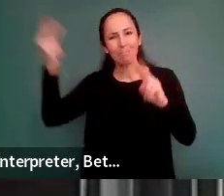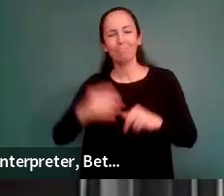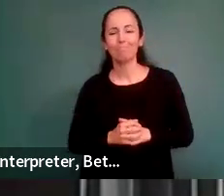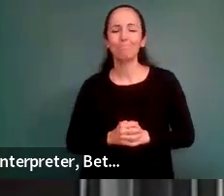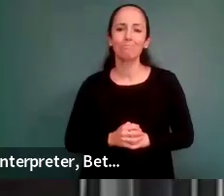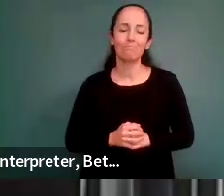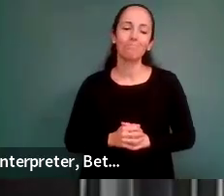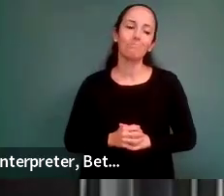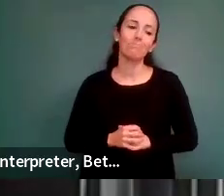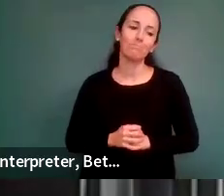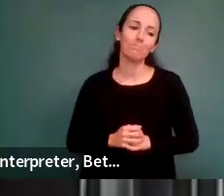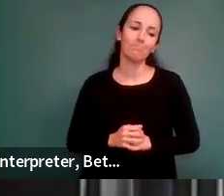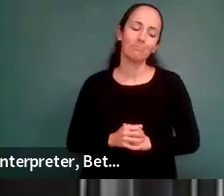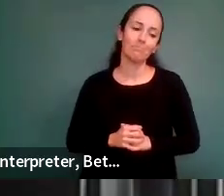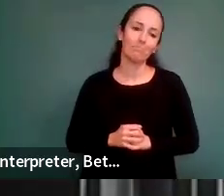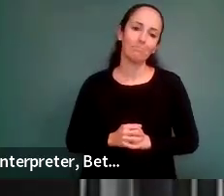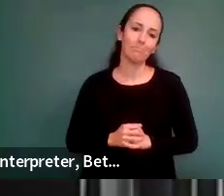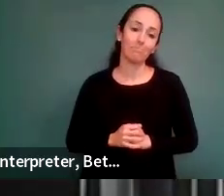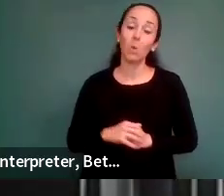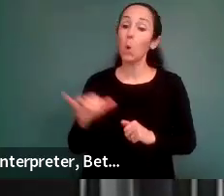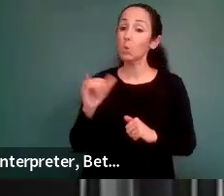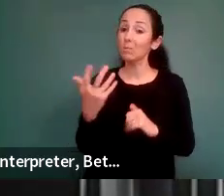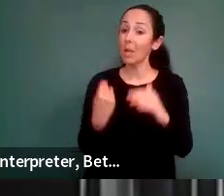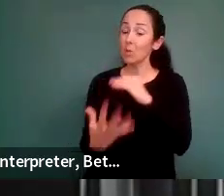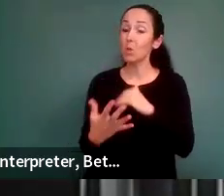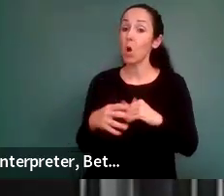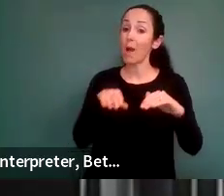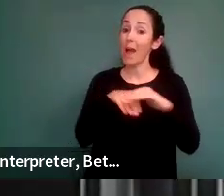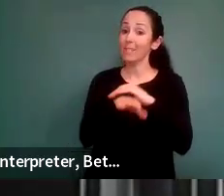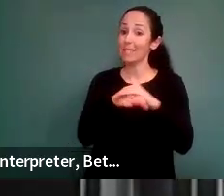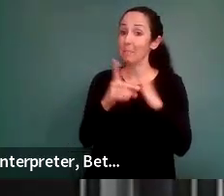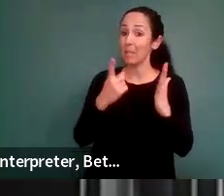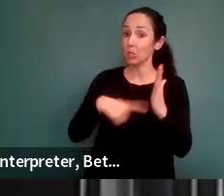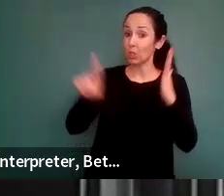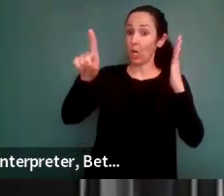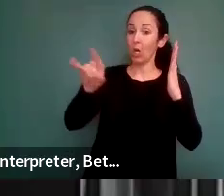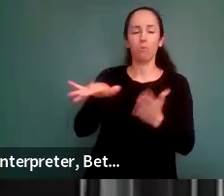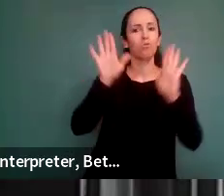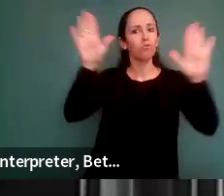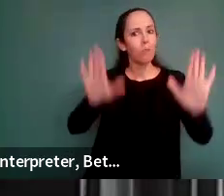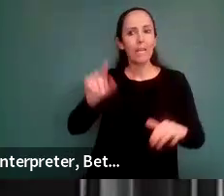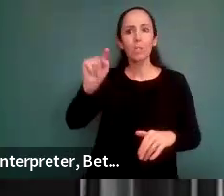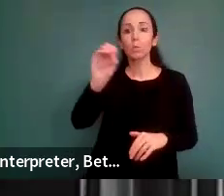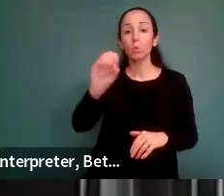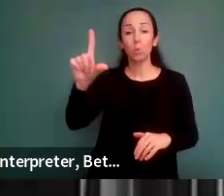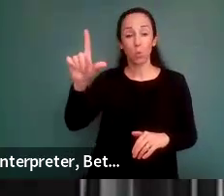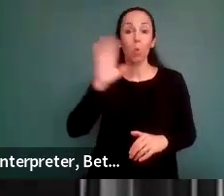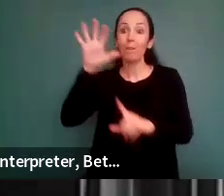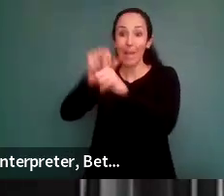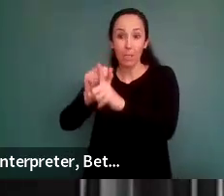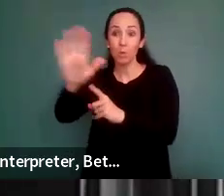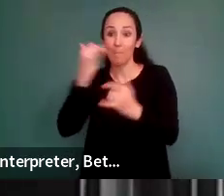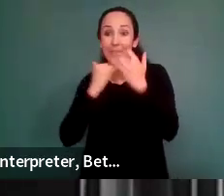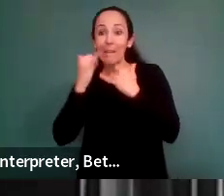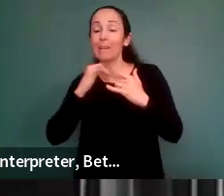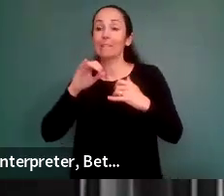And I will also add that the accessibility checker is a wonderful tool. It will catch a lot of things you need it to catch,